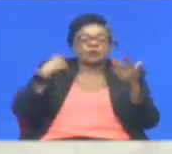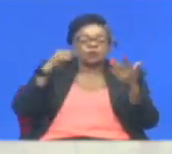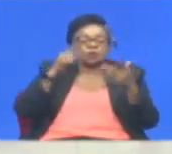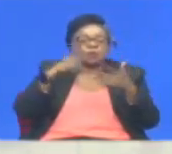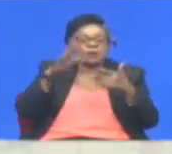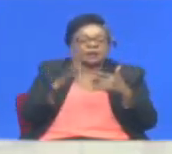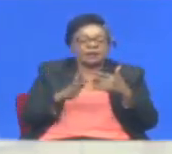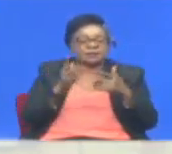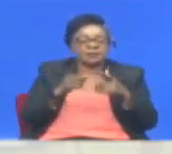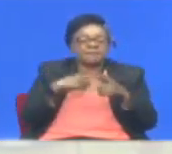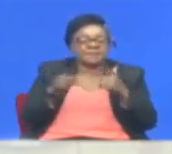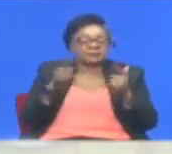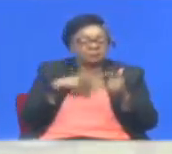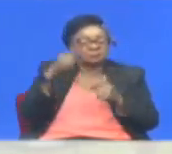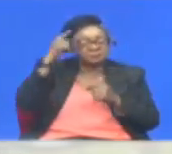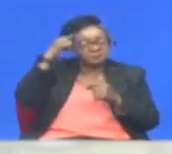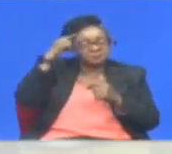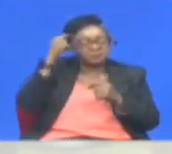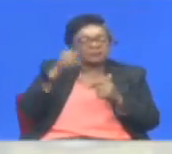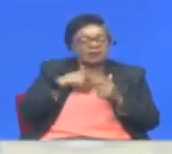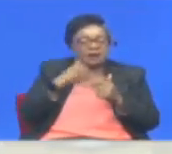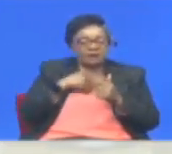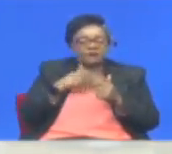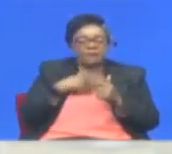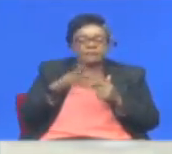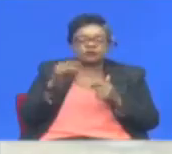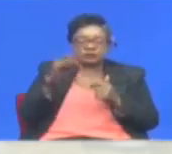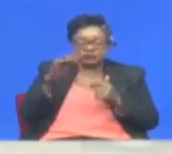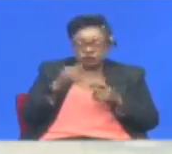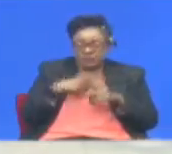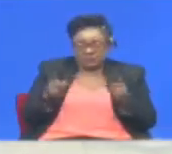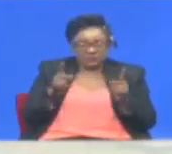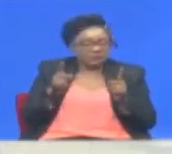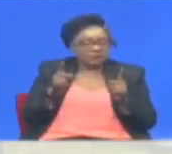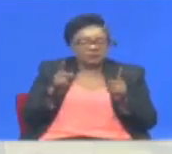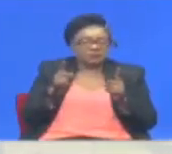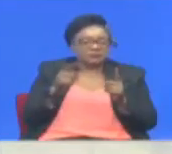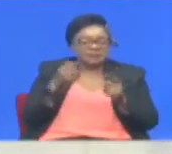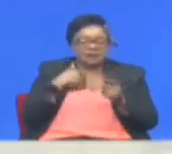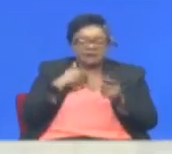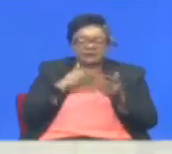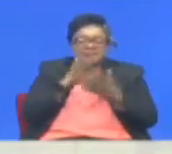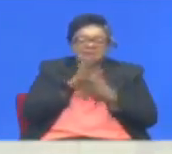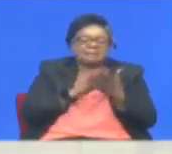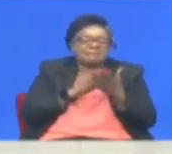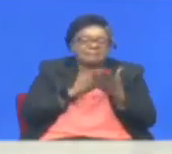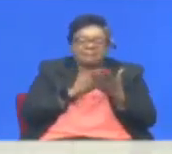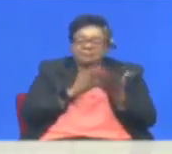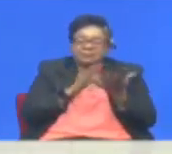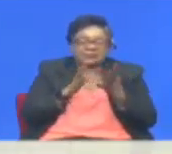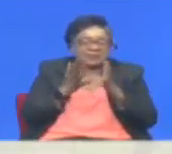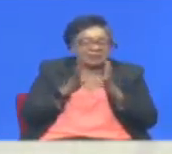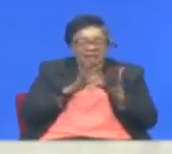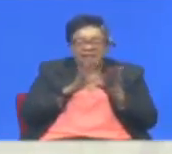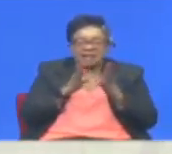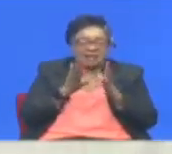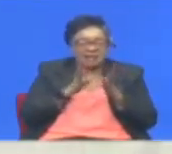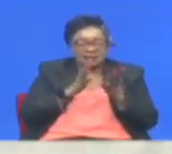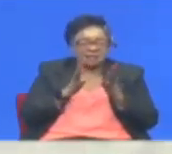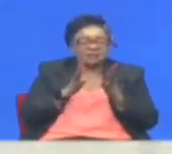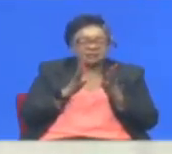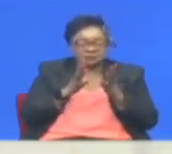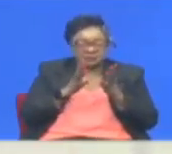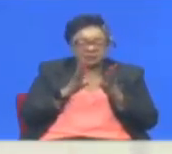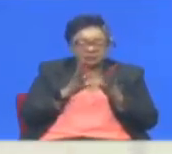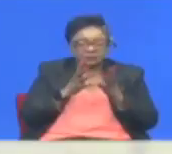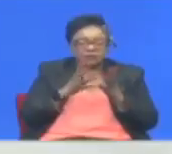and I think there's a potential in me, but it's just some details they have to be